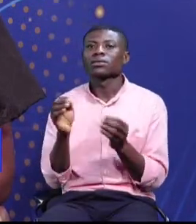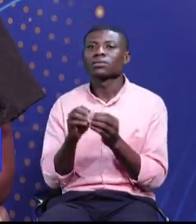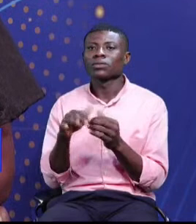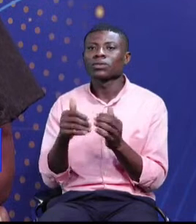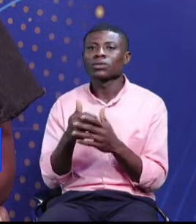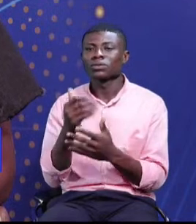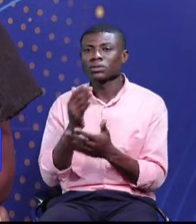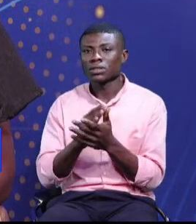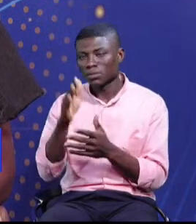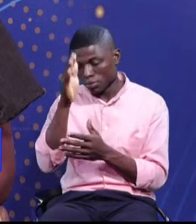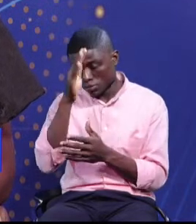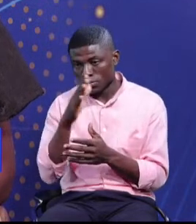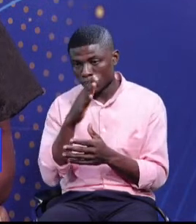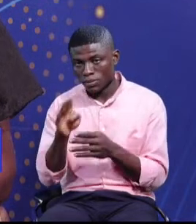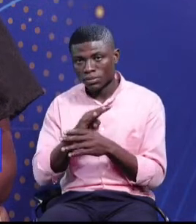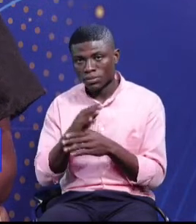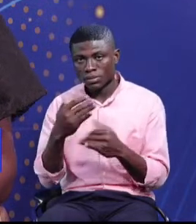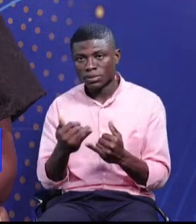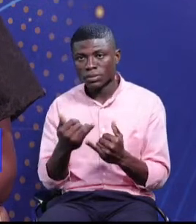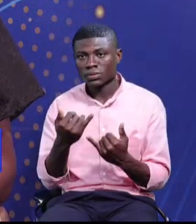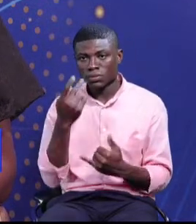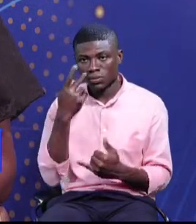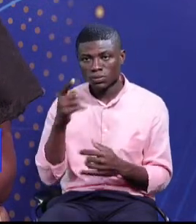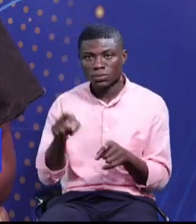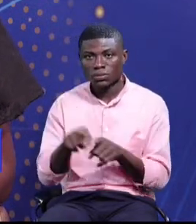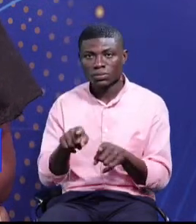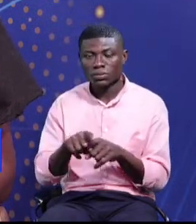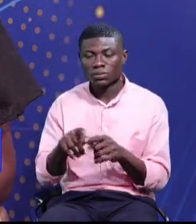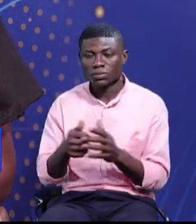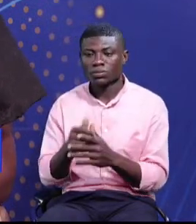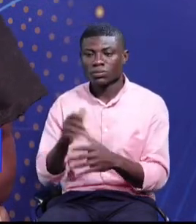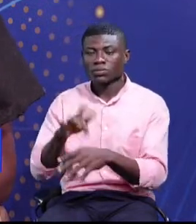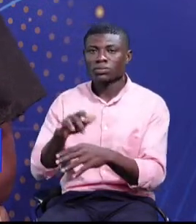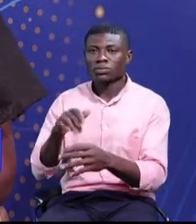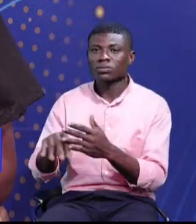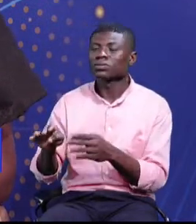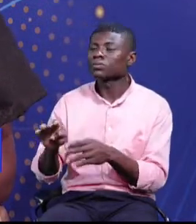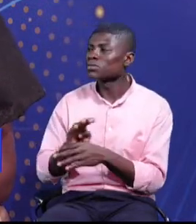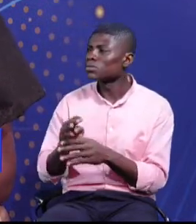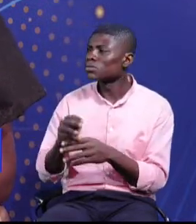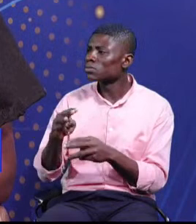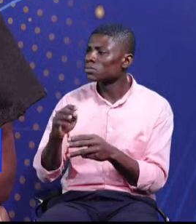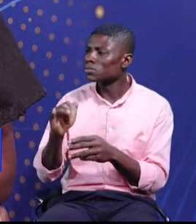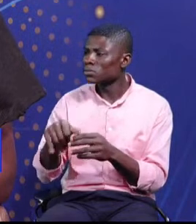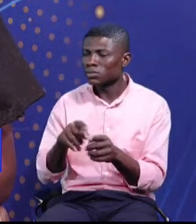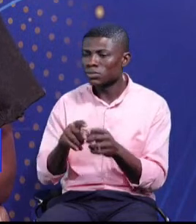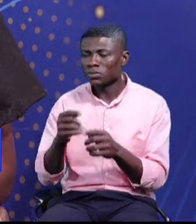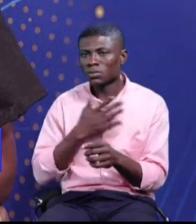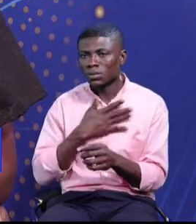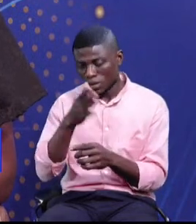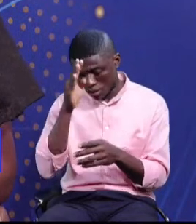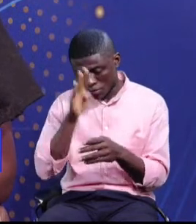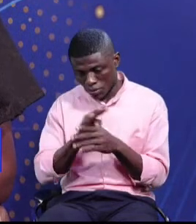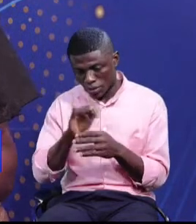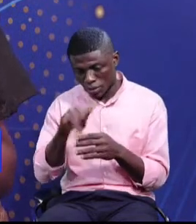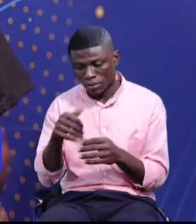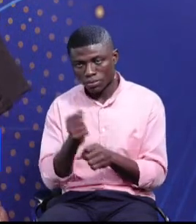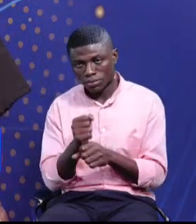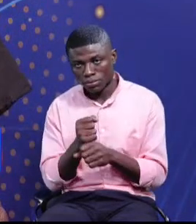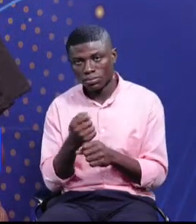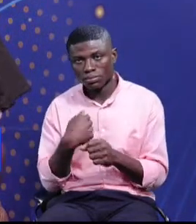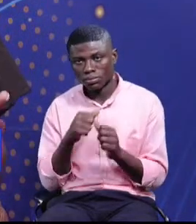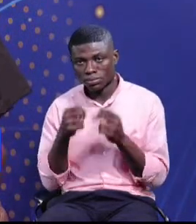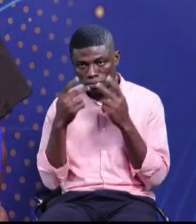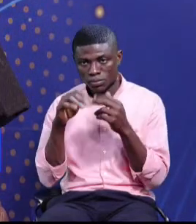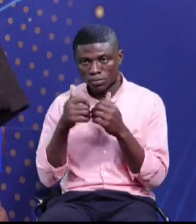their parents' businesses now because they're seeing that as a foot in the market. Like, okay, well, Dad has been doing this business for a while. It's been making sense. I can